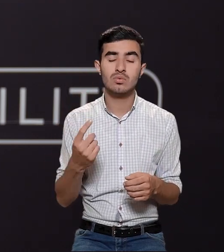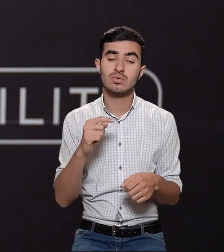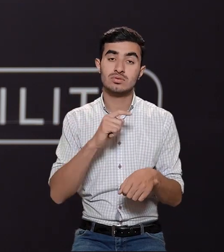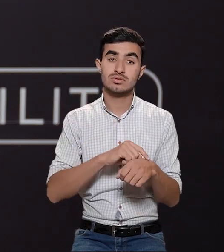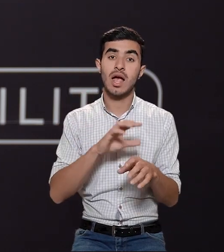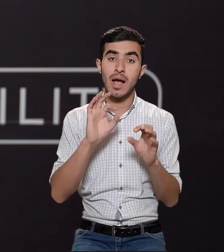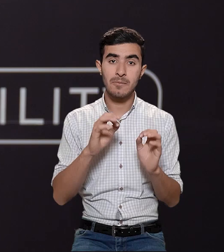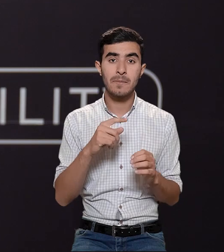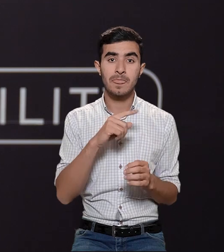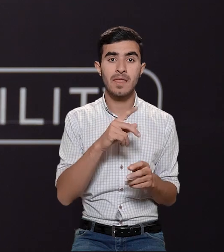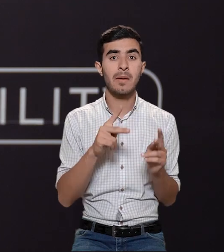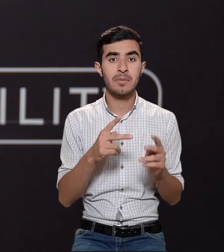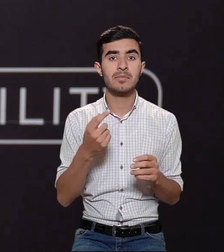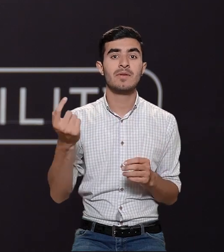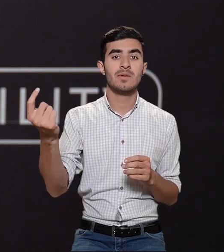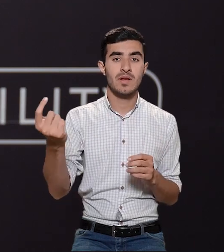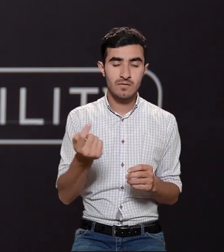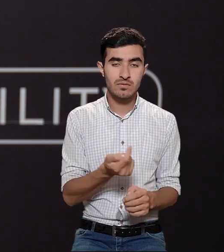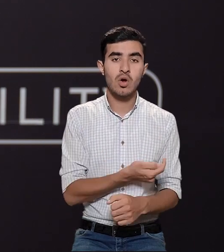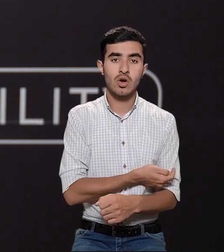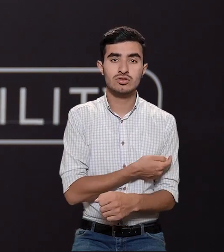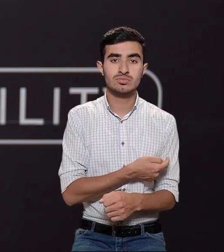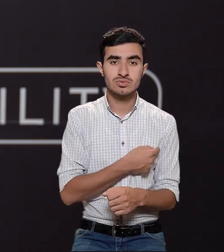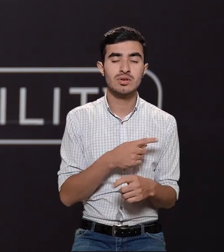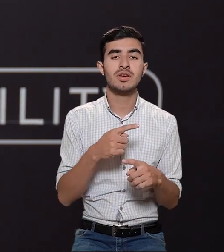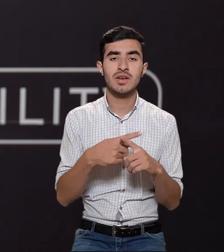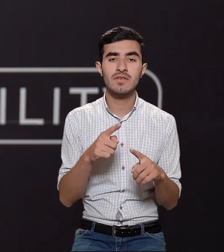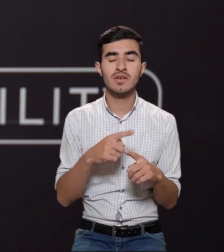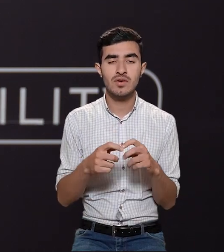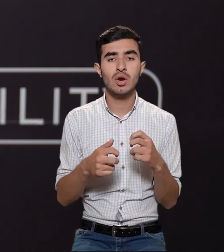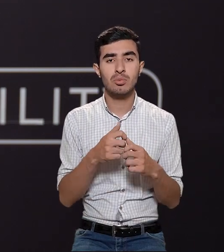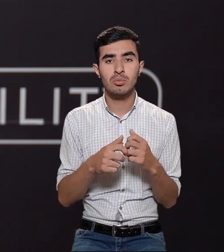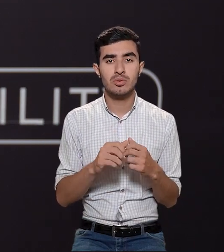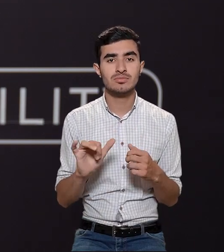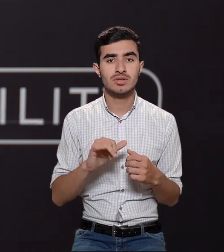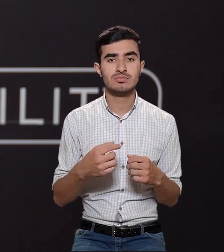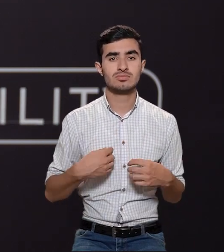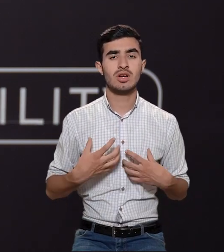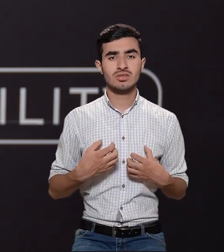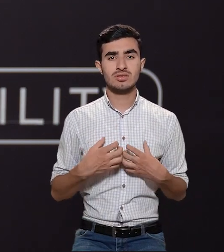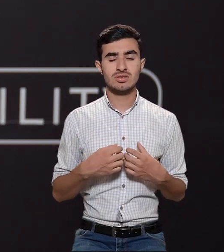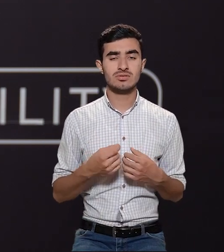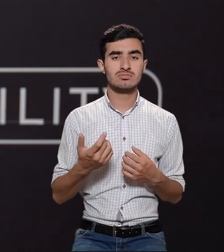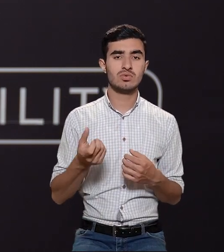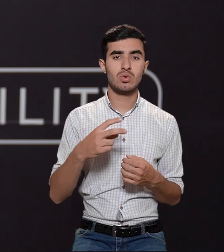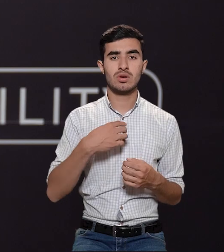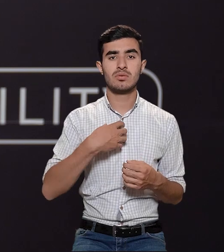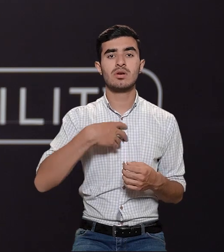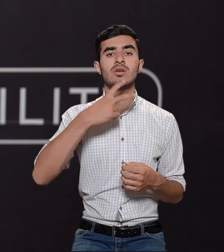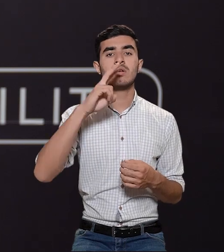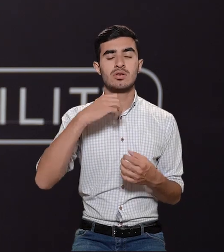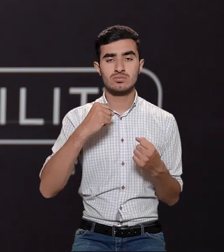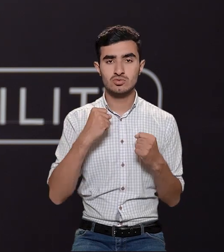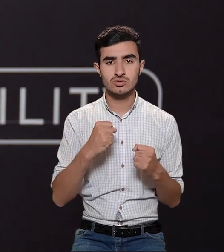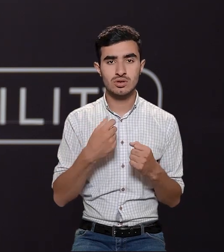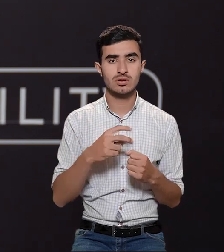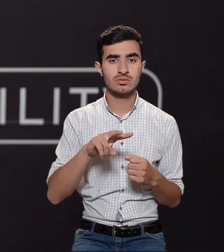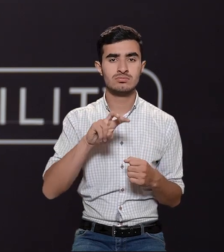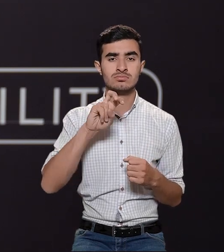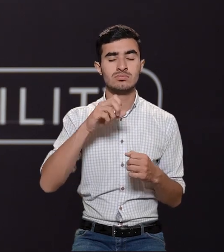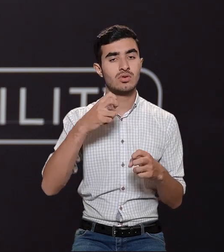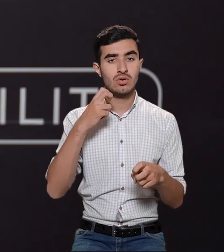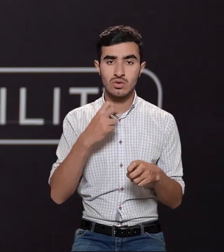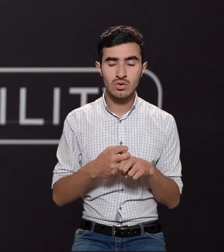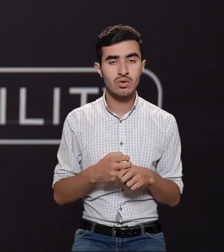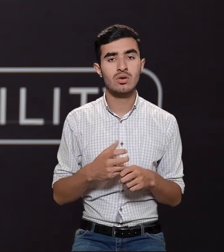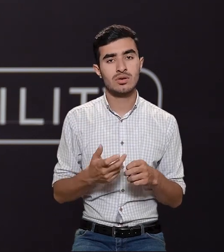that was a time when people used to come to the hospital with different problems like respiratory distress, breathing was difficult, oxygen